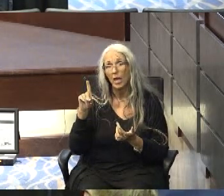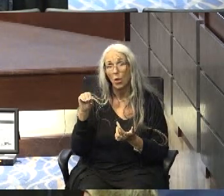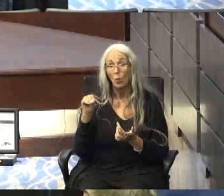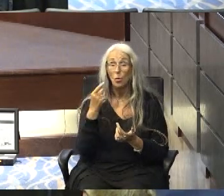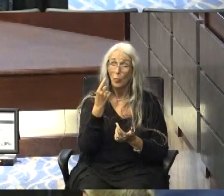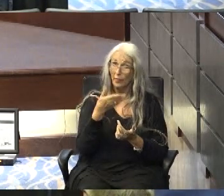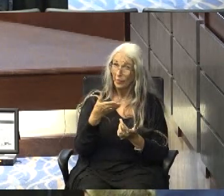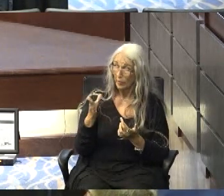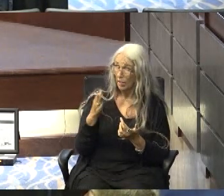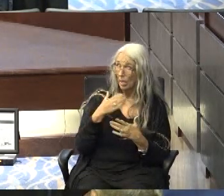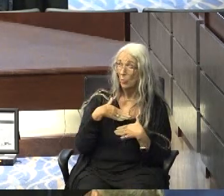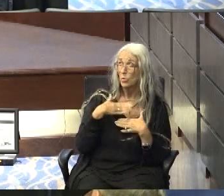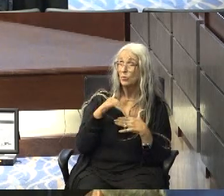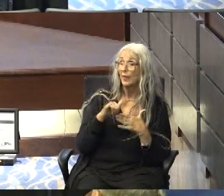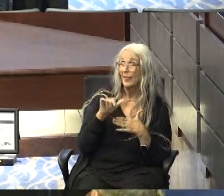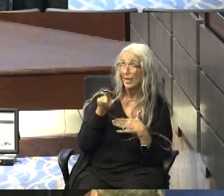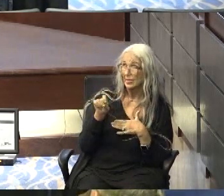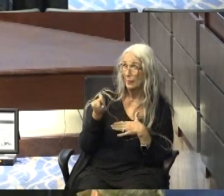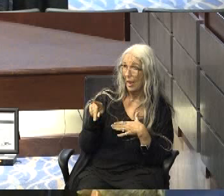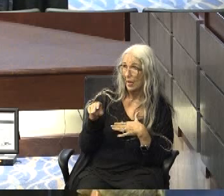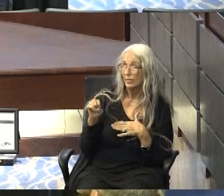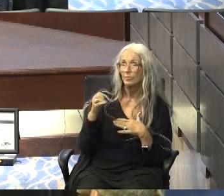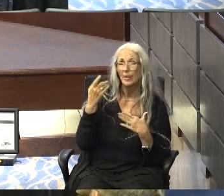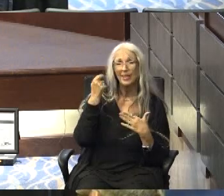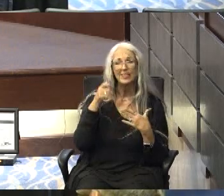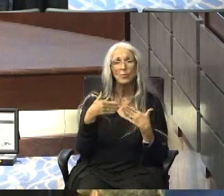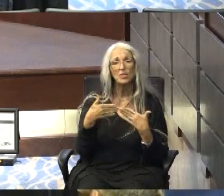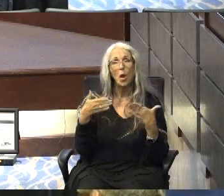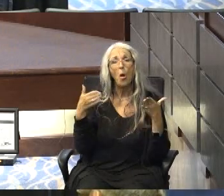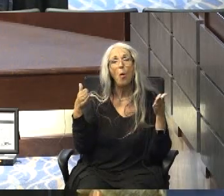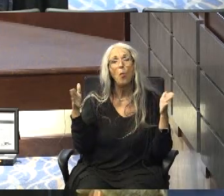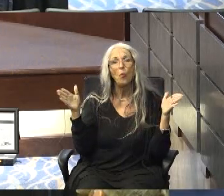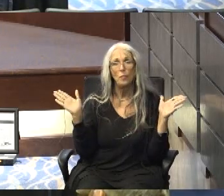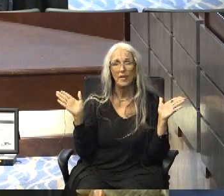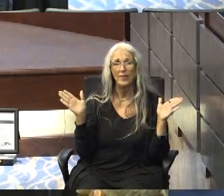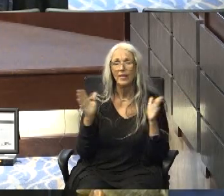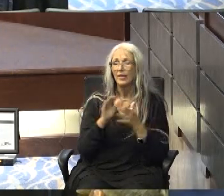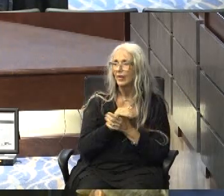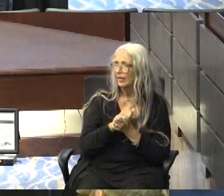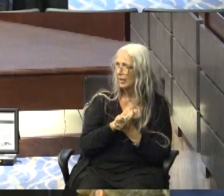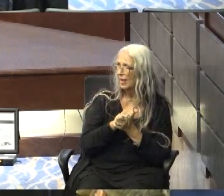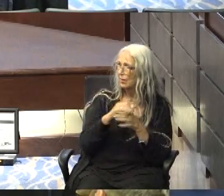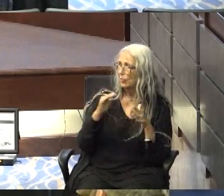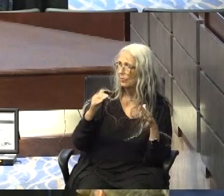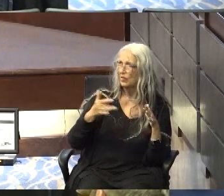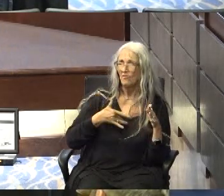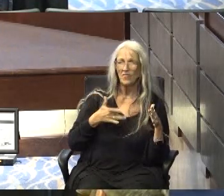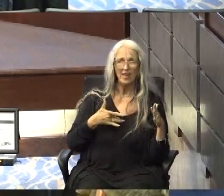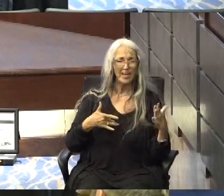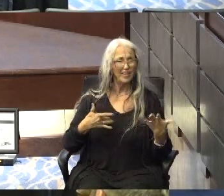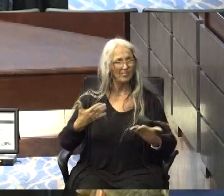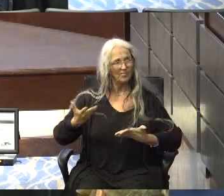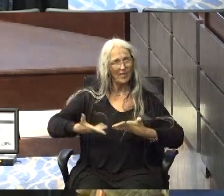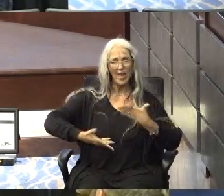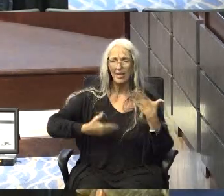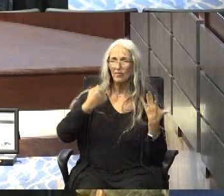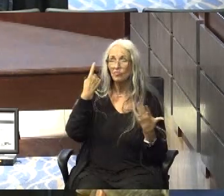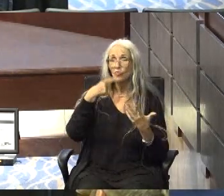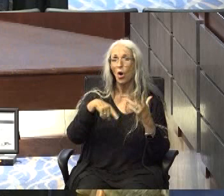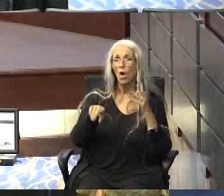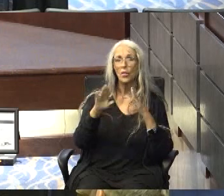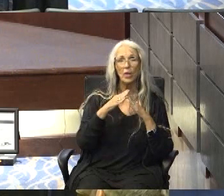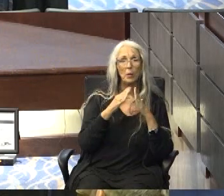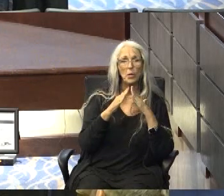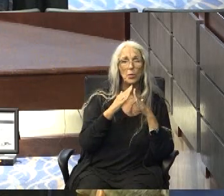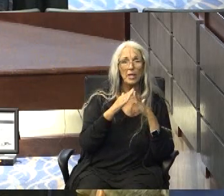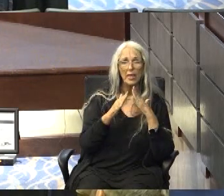appreciated about that space was its openness, but it being inviting to the community. It was a place that,